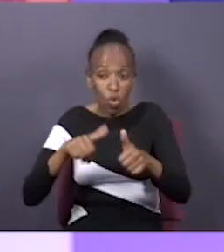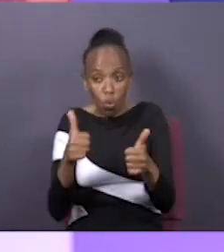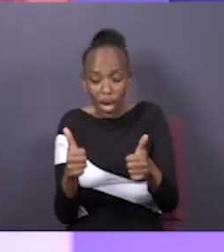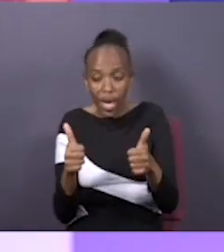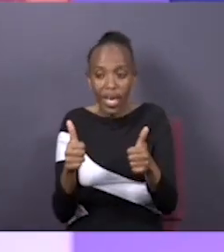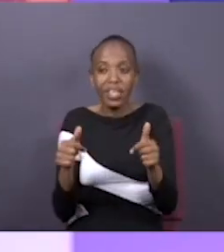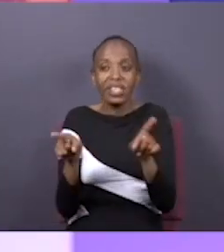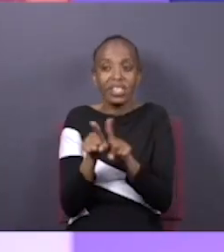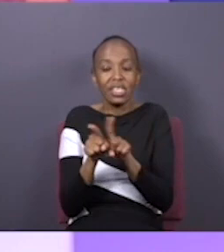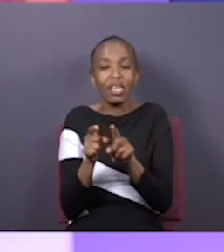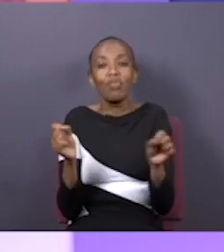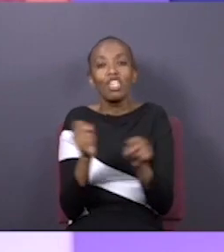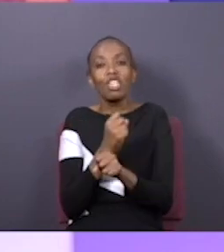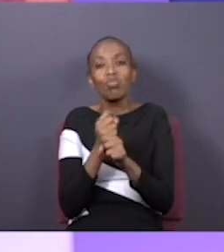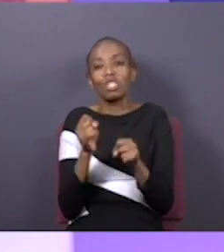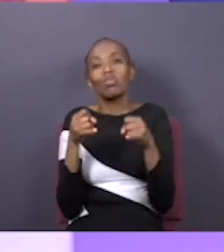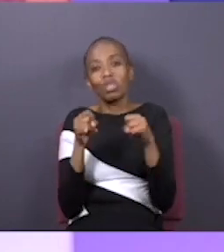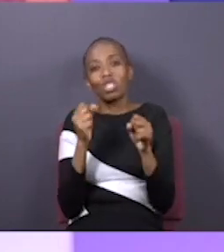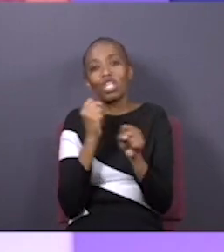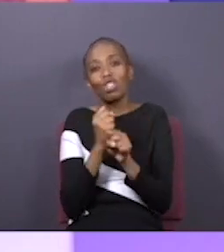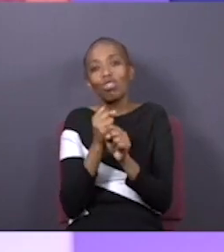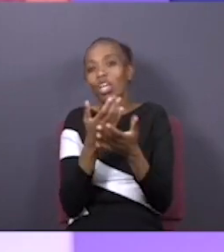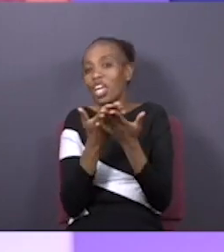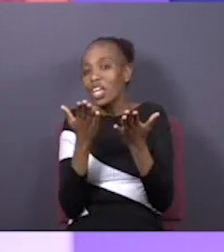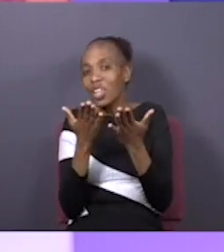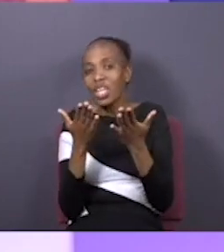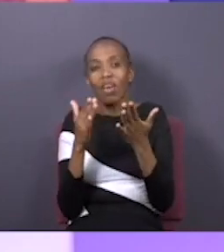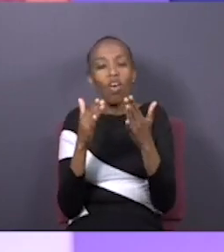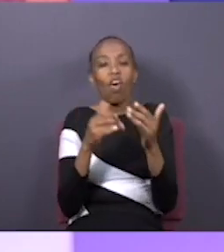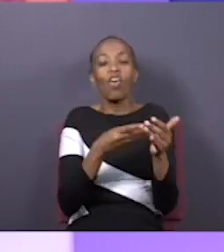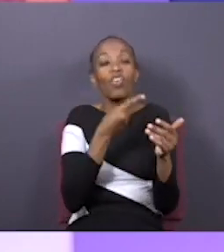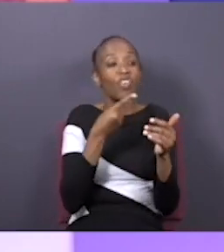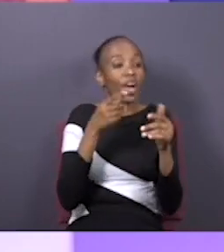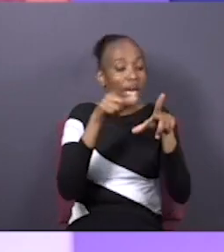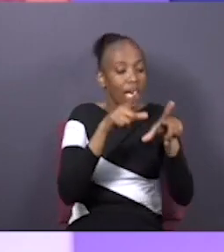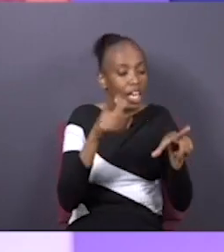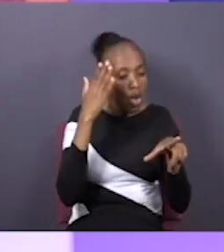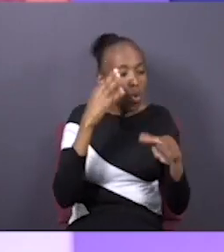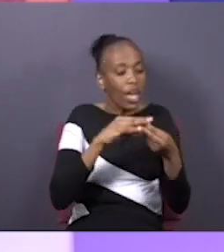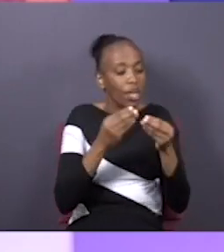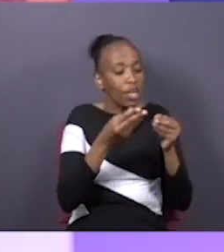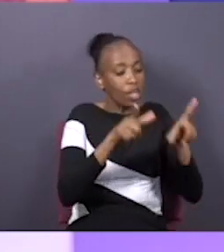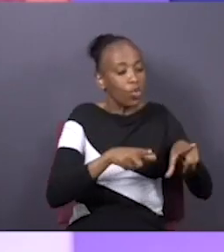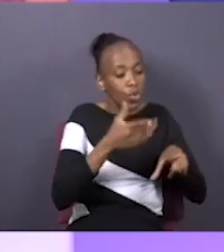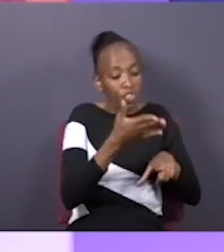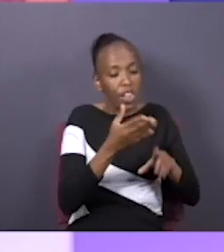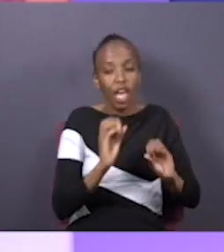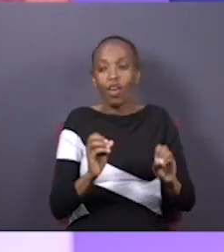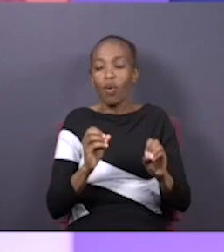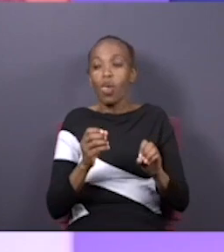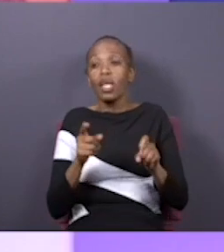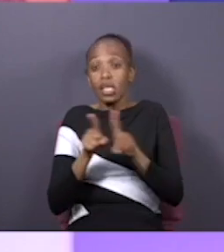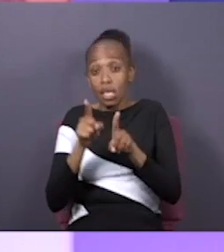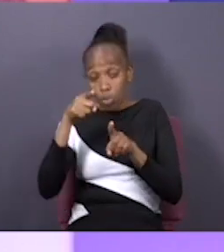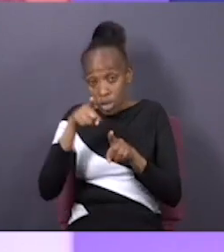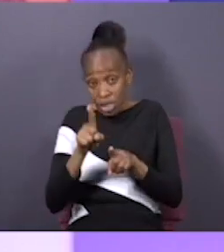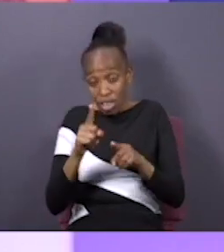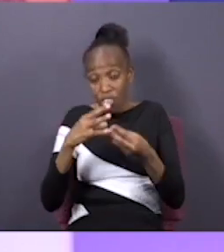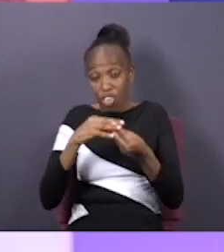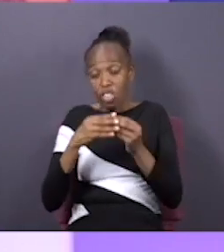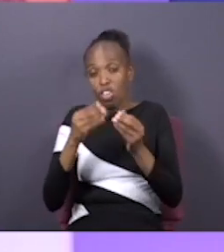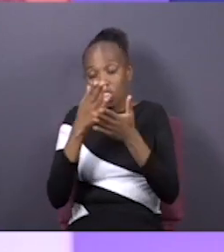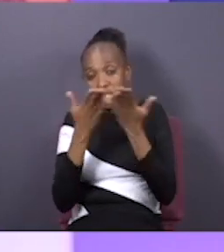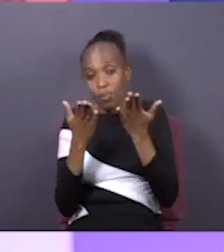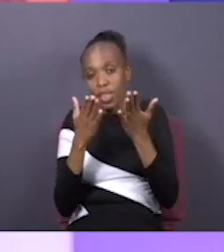it cannot try to do anything on land because it was not designed for that. You too were designed for